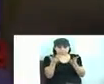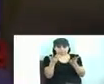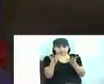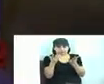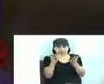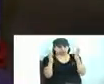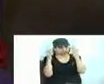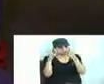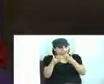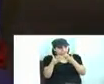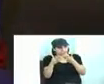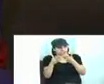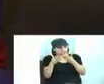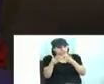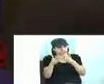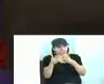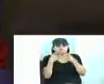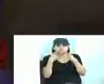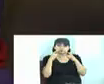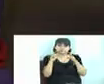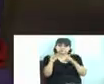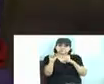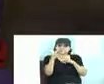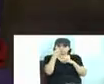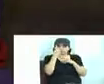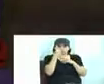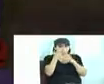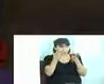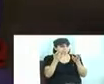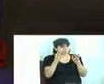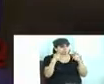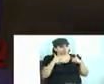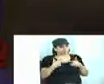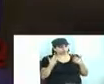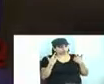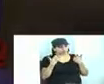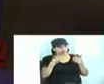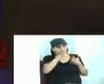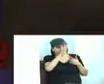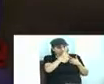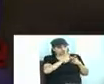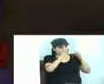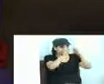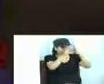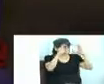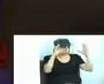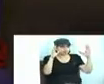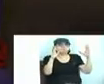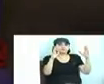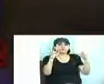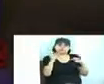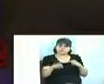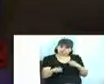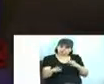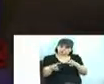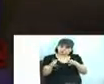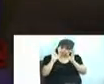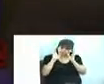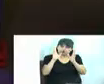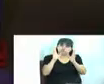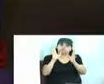hitting the target. If you want to live to God's vision, we have to focus on living to God's vision.